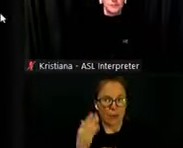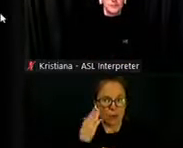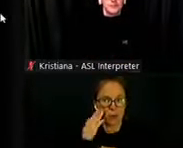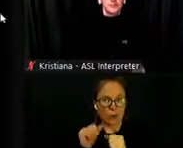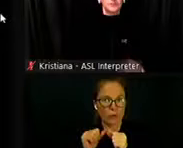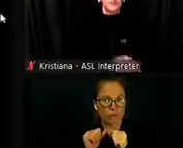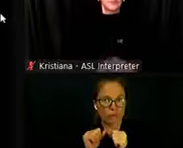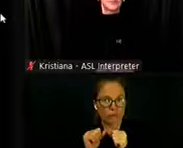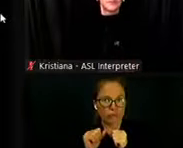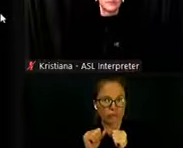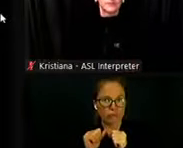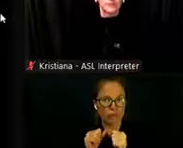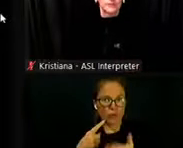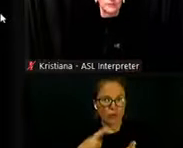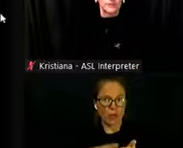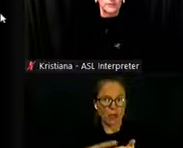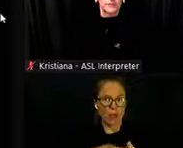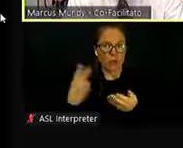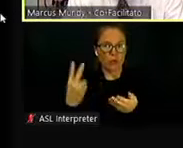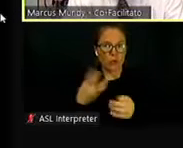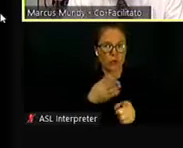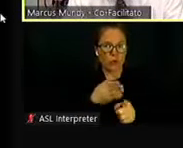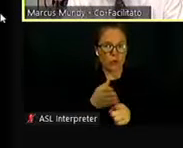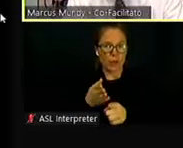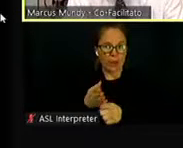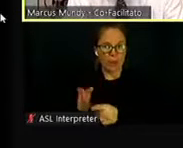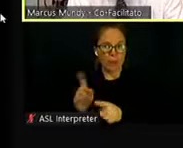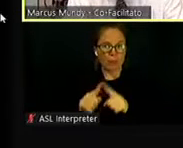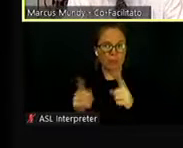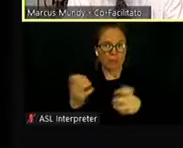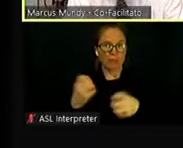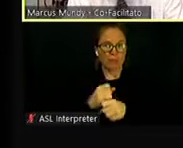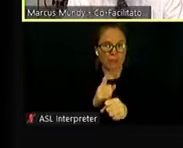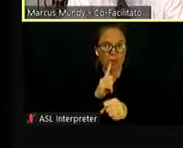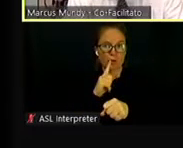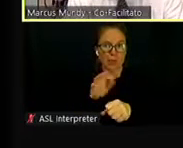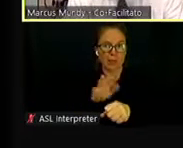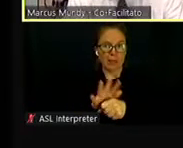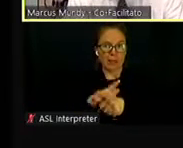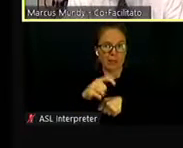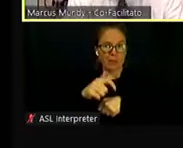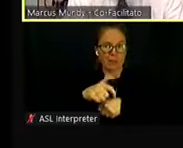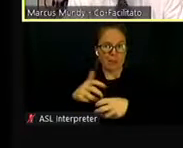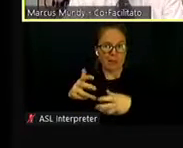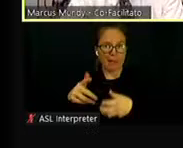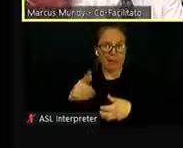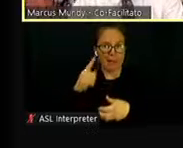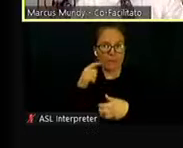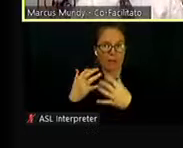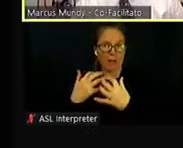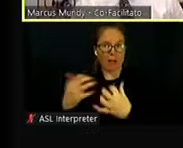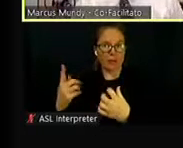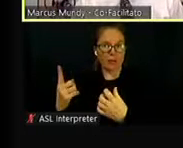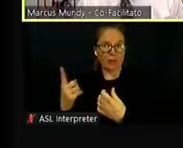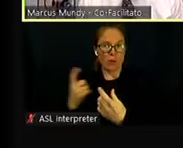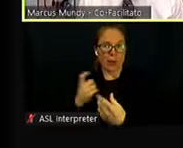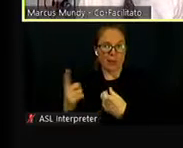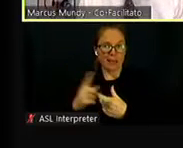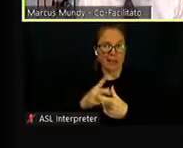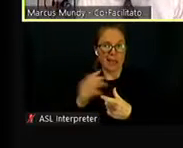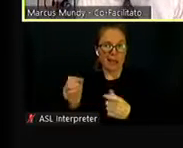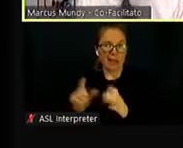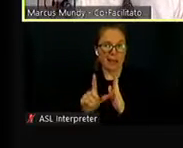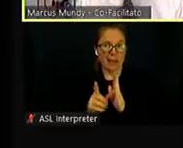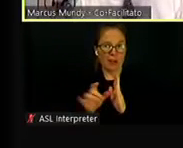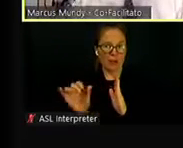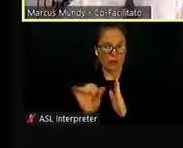2 functional areas so far, but I want to make sure we have some time on the back end for people to ask questions to you and then for the later portion as well.